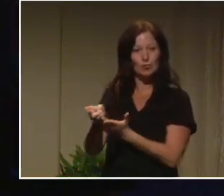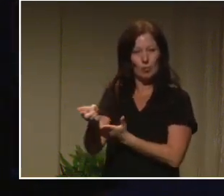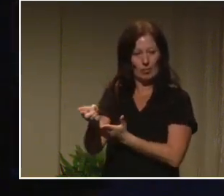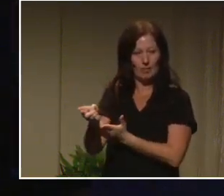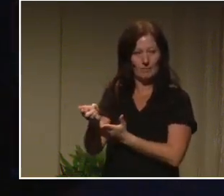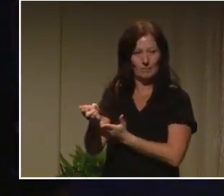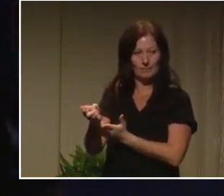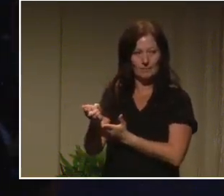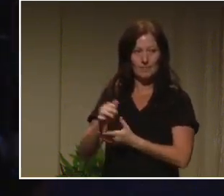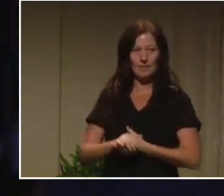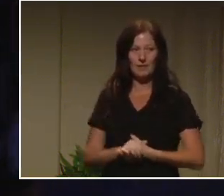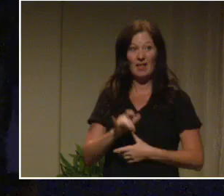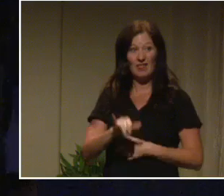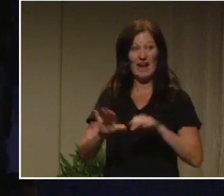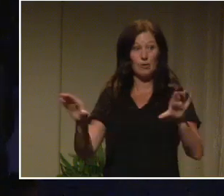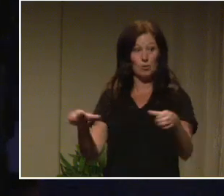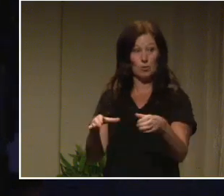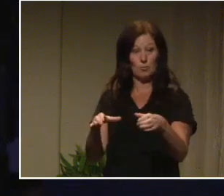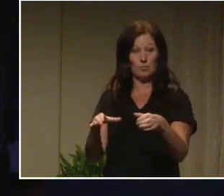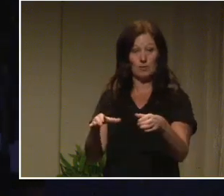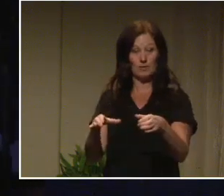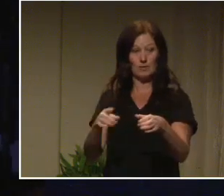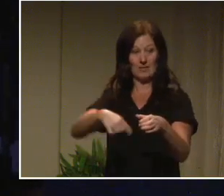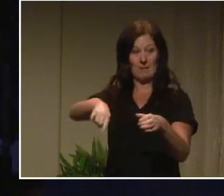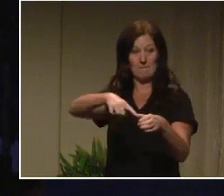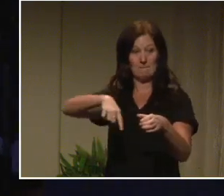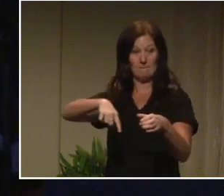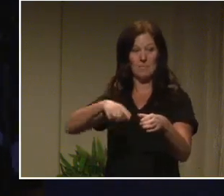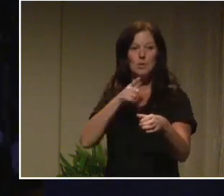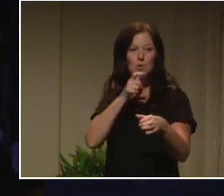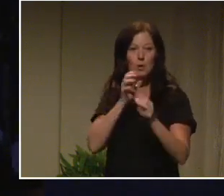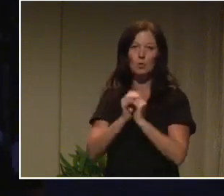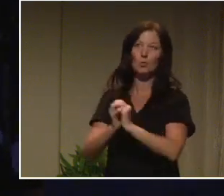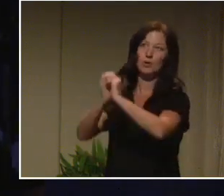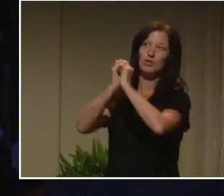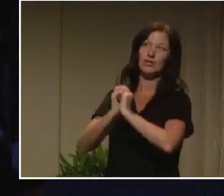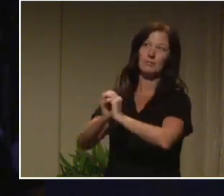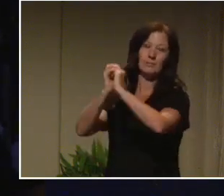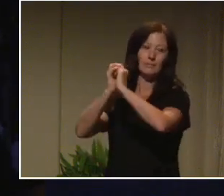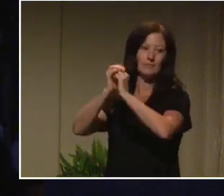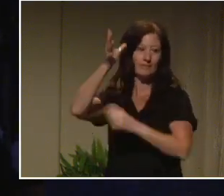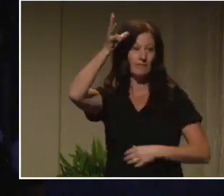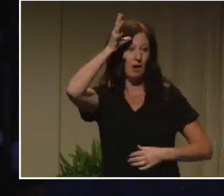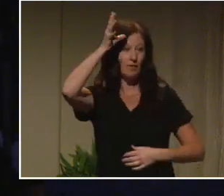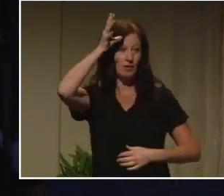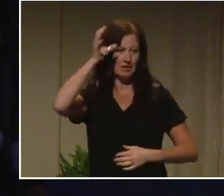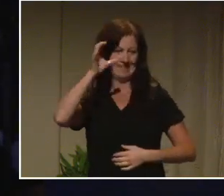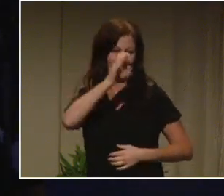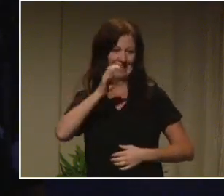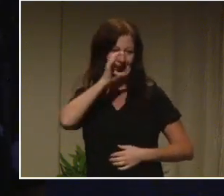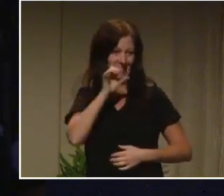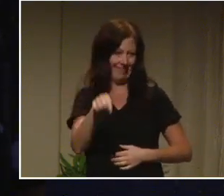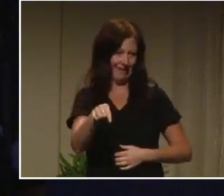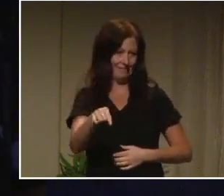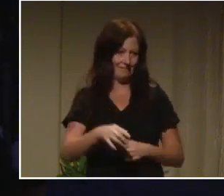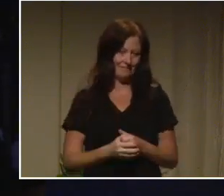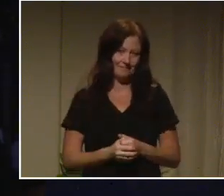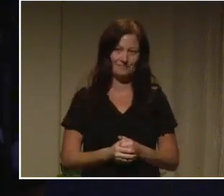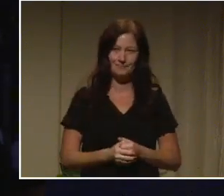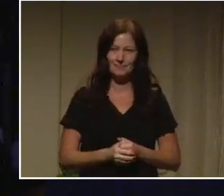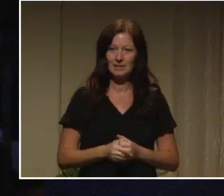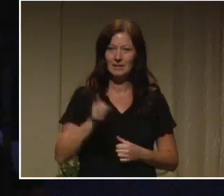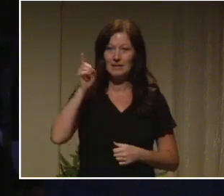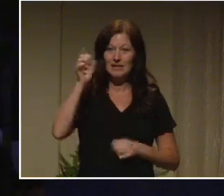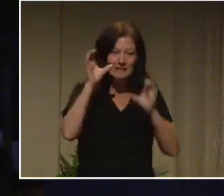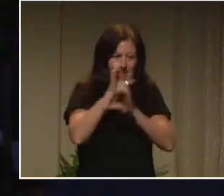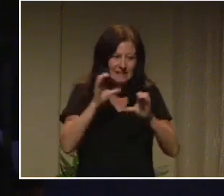worshipers the Father seeks." So God is looking into your heart, he's looking into mine, and he's